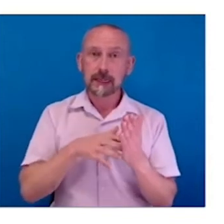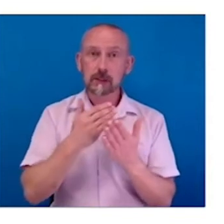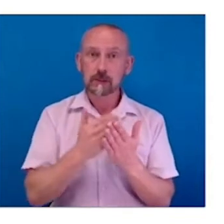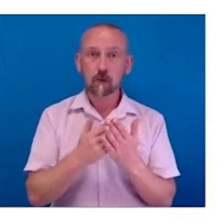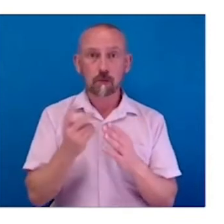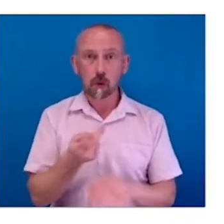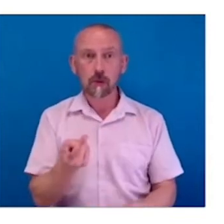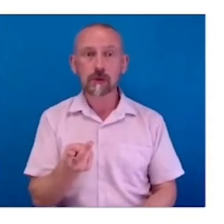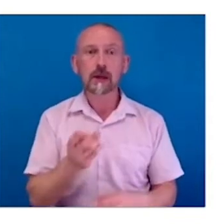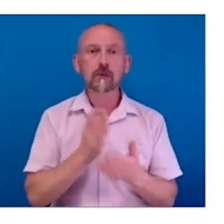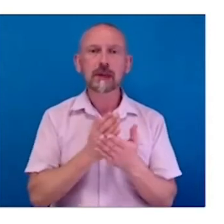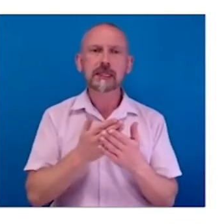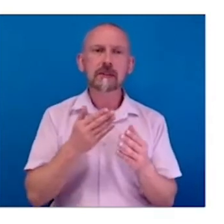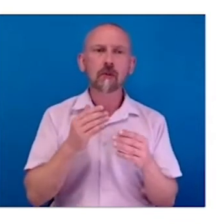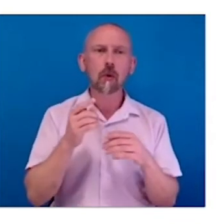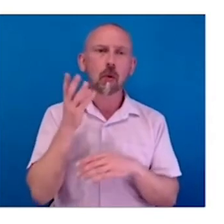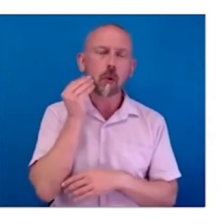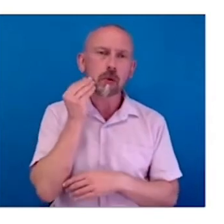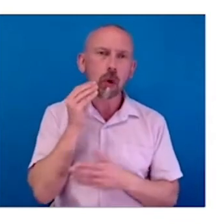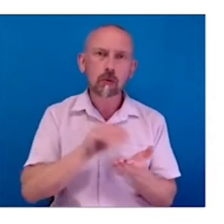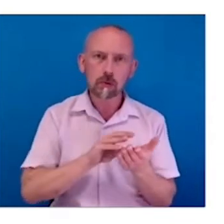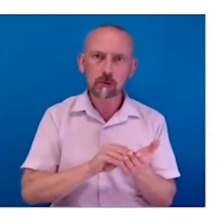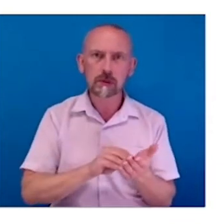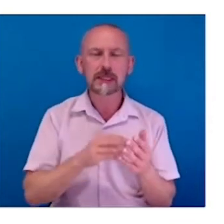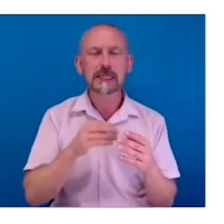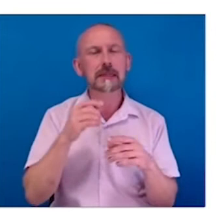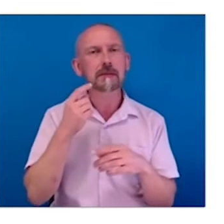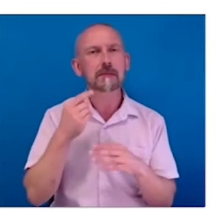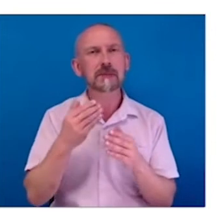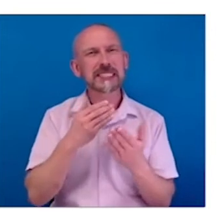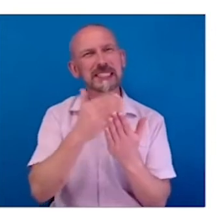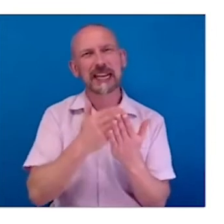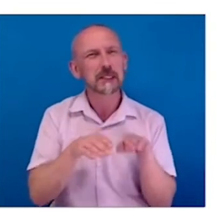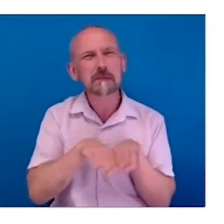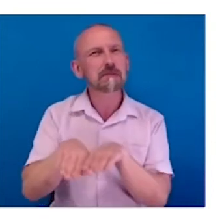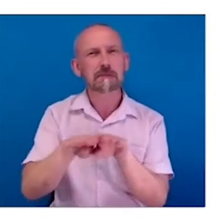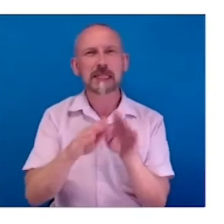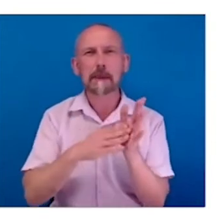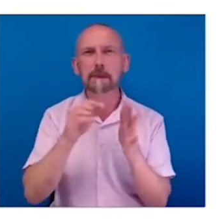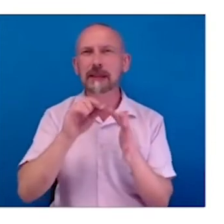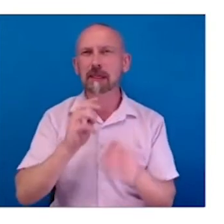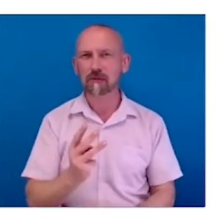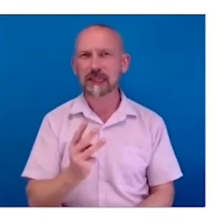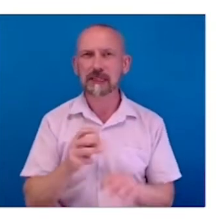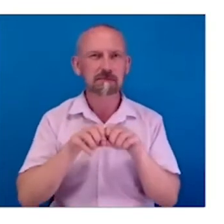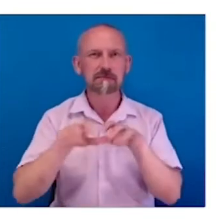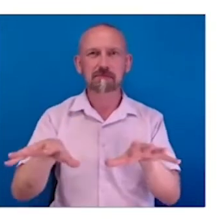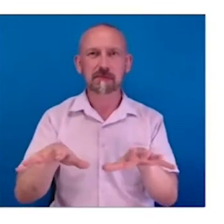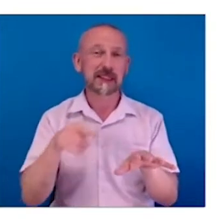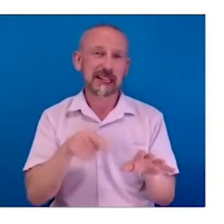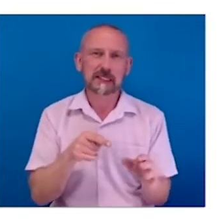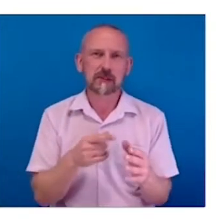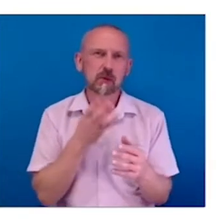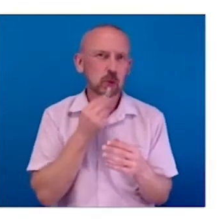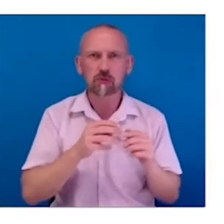most relevant standard is MP3, which has become the de facto format for most spoken audio.